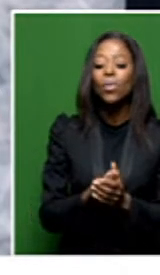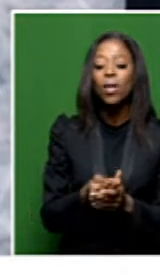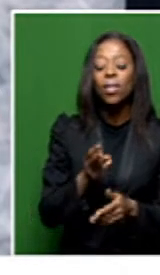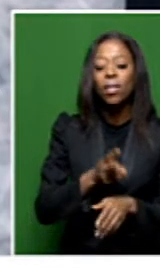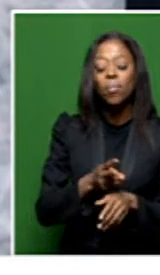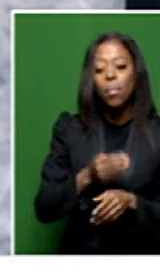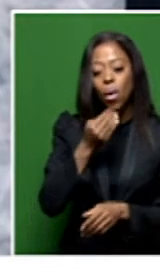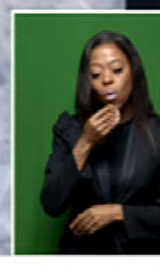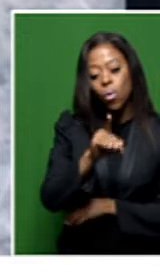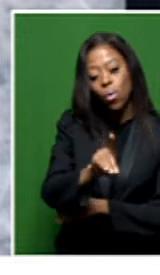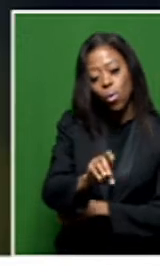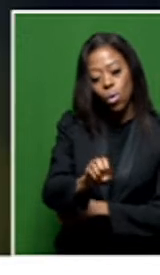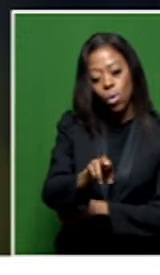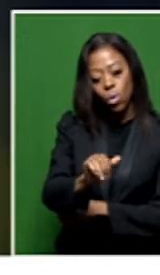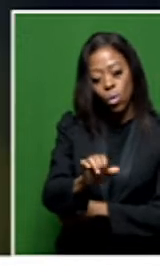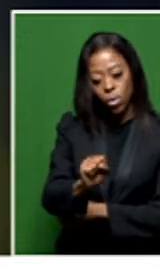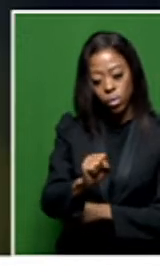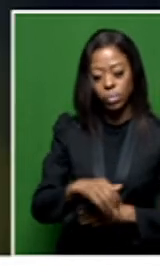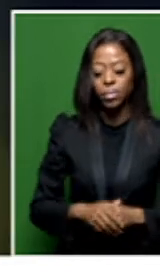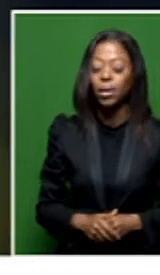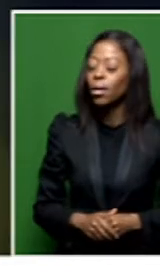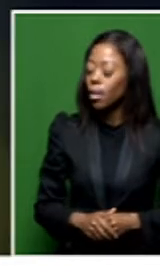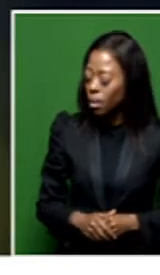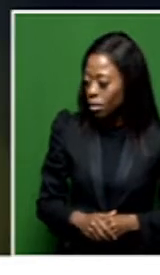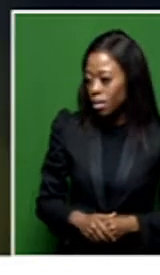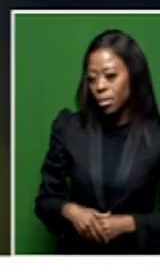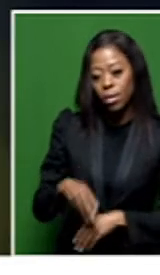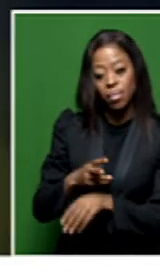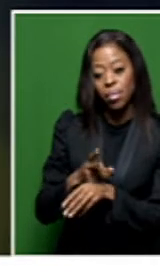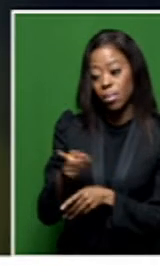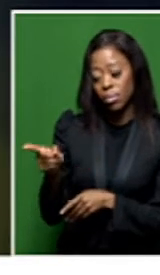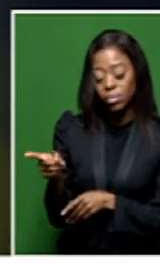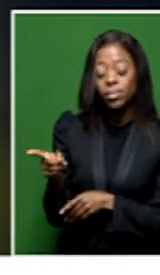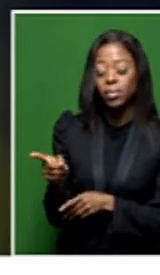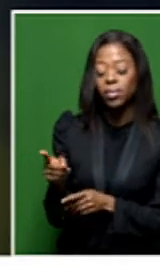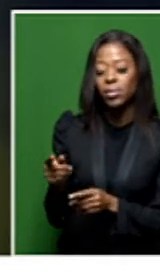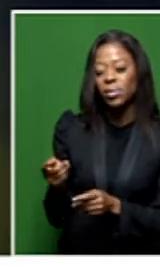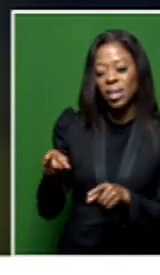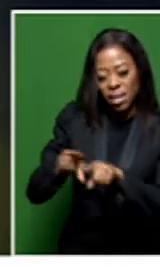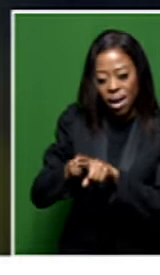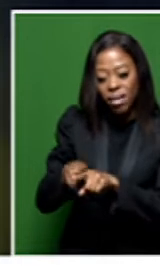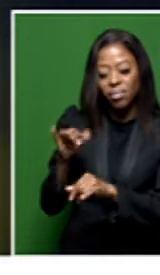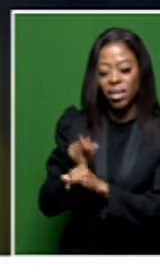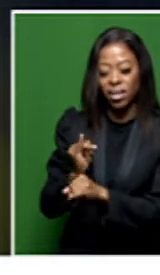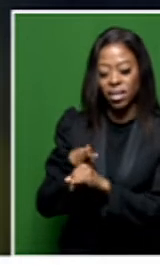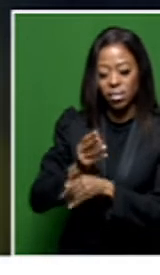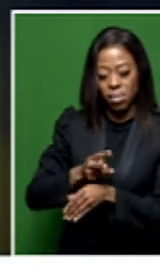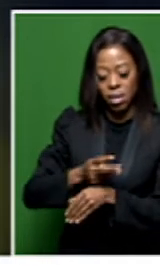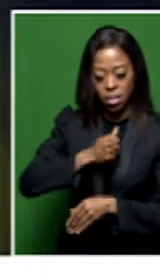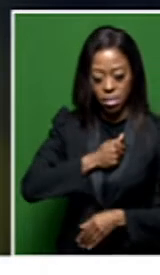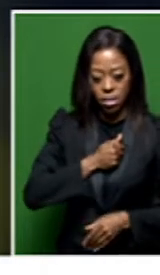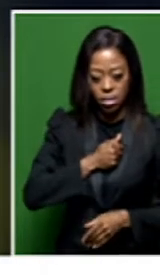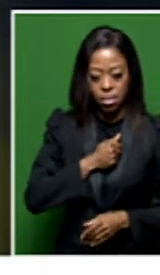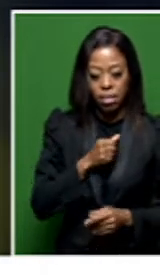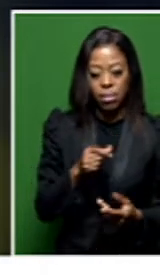Dora Sithole. Okay. Well, Mom Dora was really my mom. She was my industry mom, and